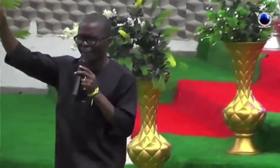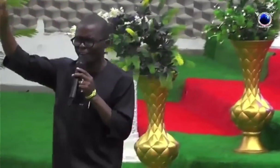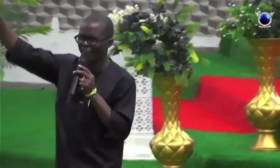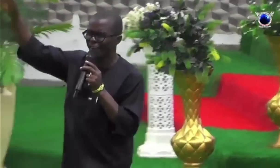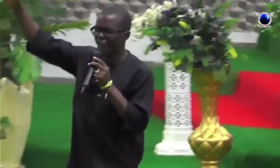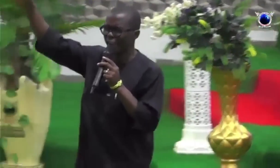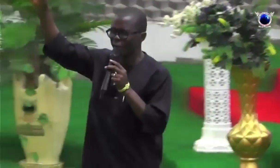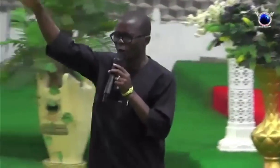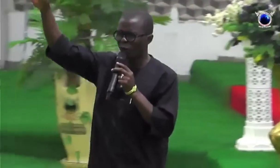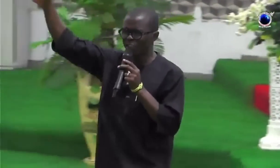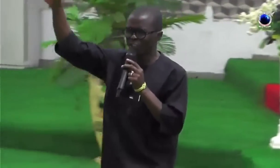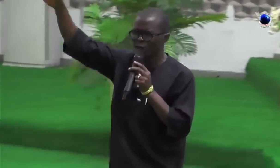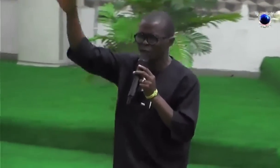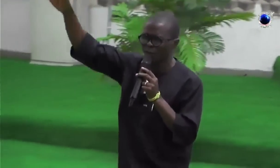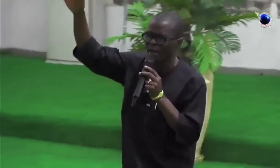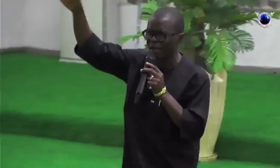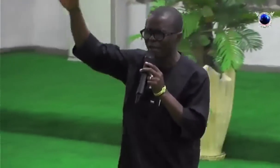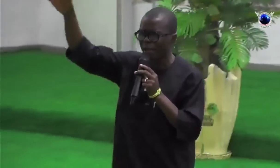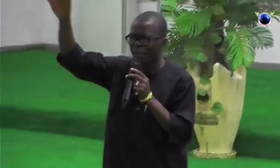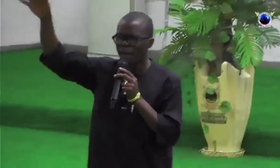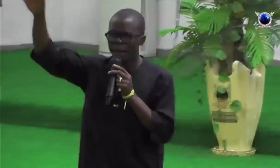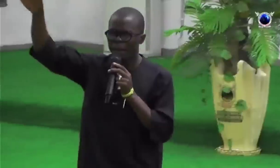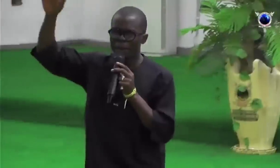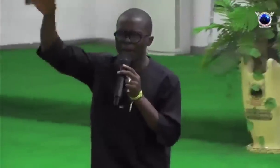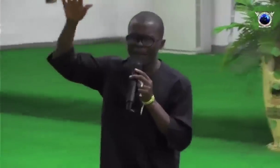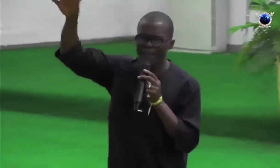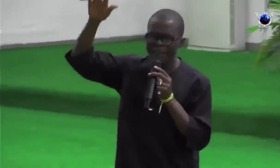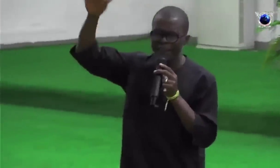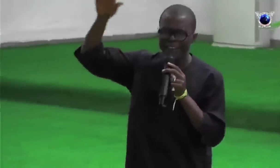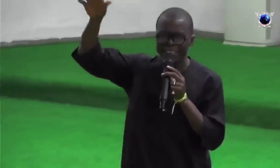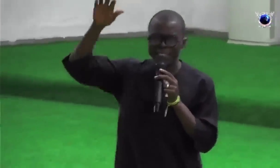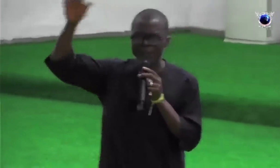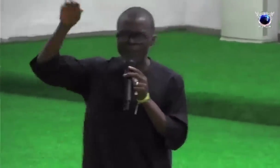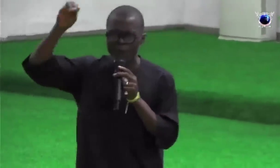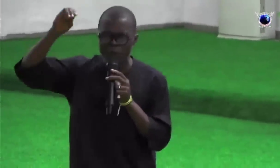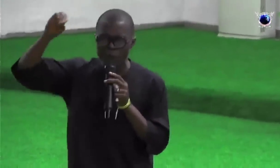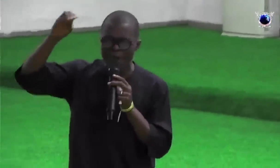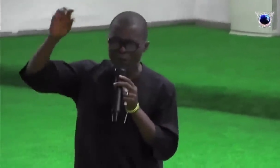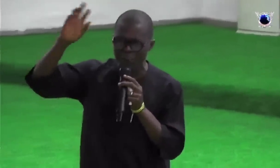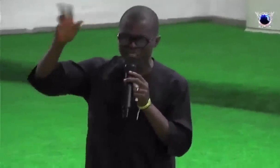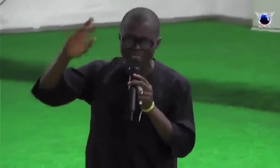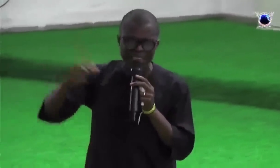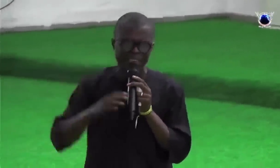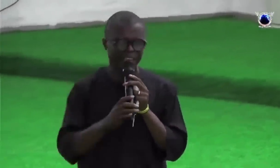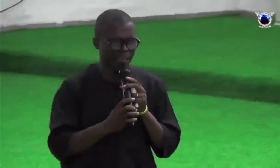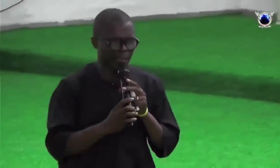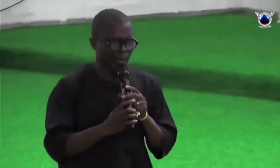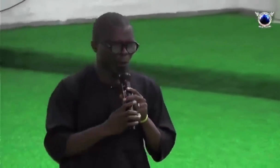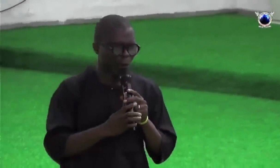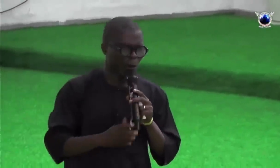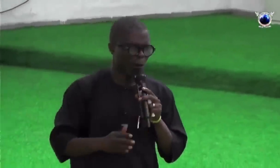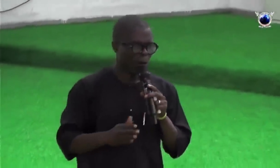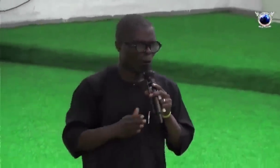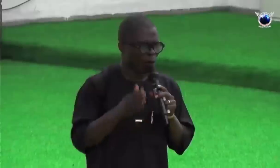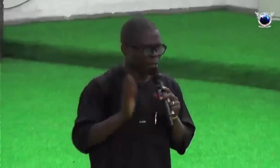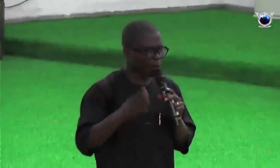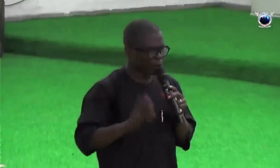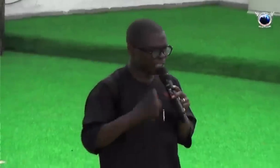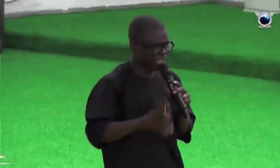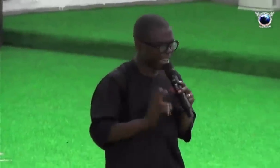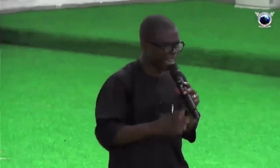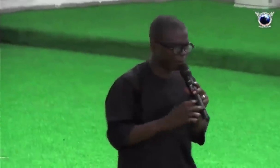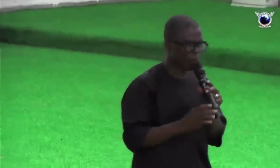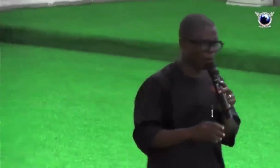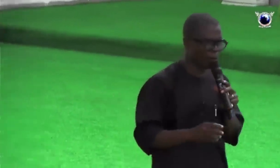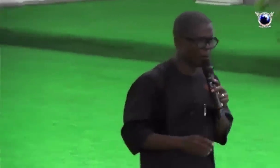buy. And no one is what you buy. Lift up your hands. Baba yen lati bi odun marun seyin. Mama say about 5 years back. O ni ko